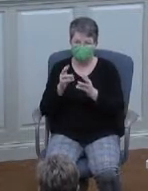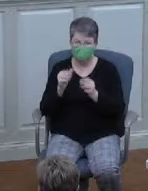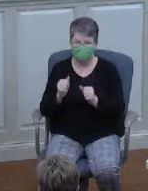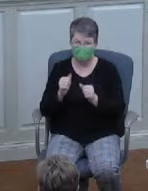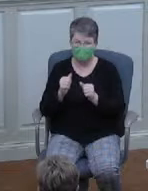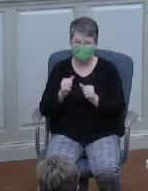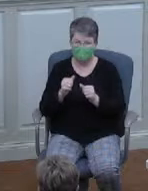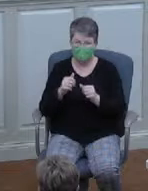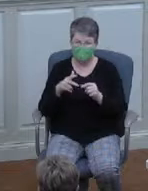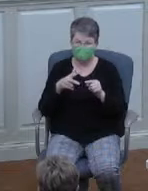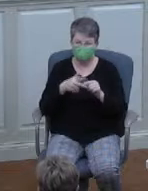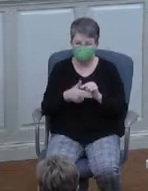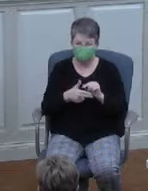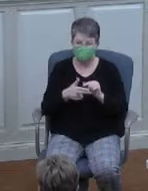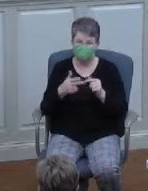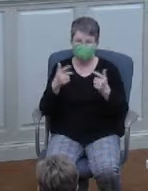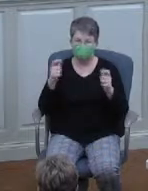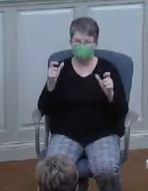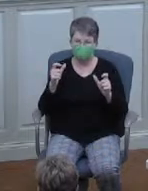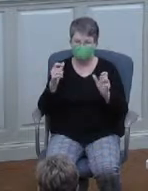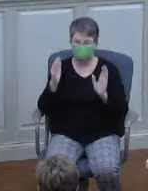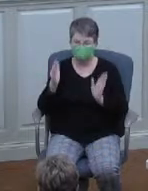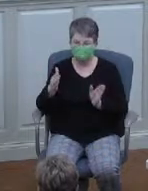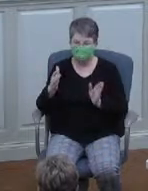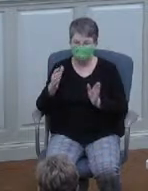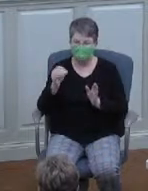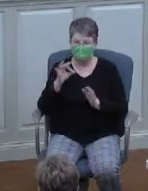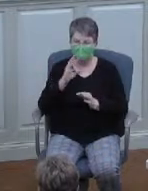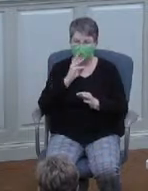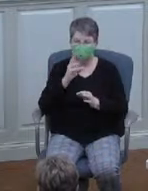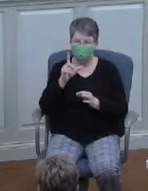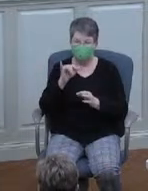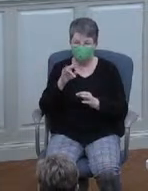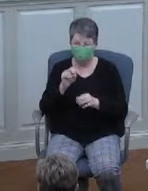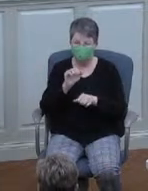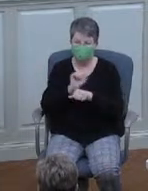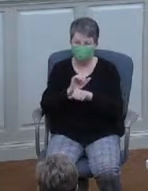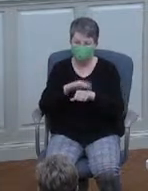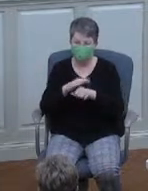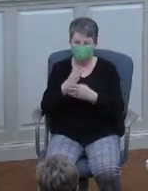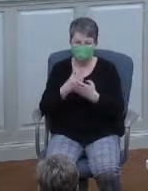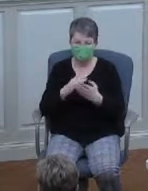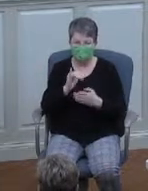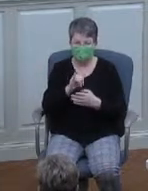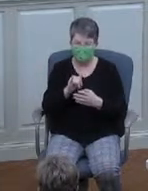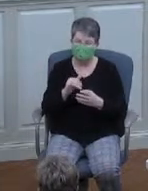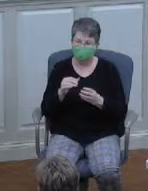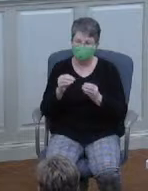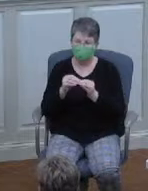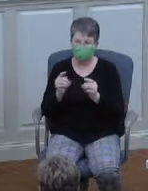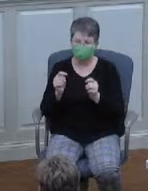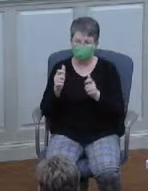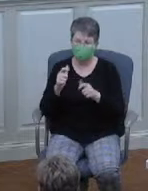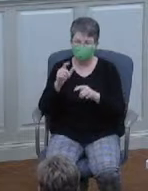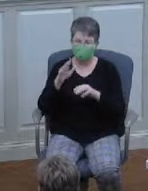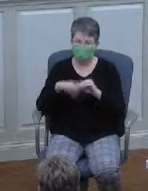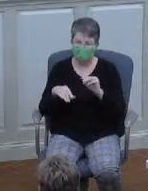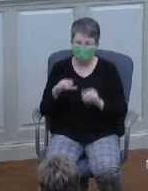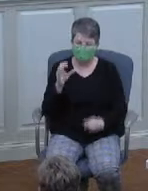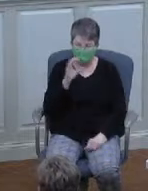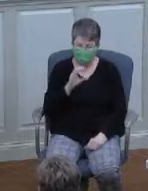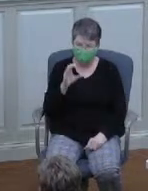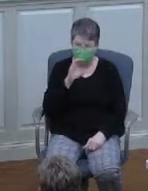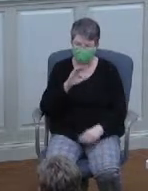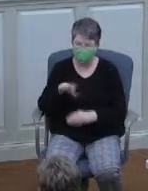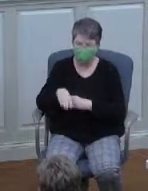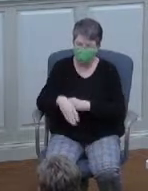big sections of water line. That way they can work on some of that stuff in a more timely fashion instead of searching around in the middle of the night to